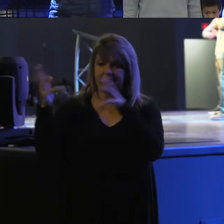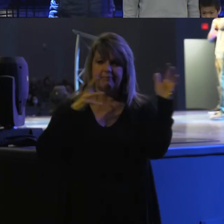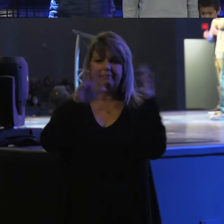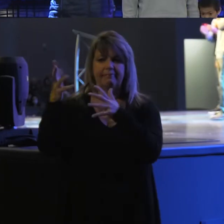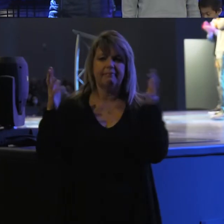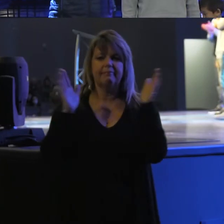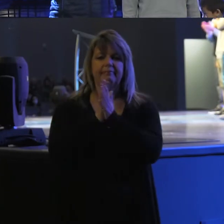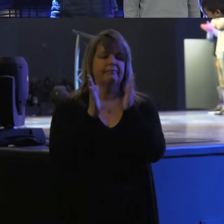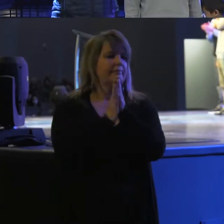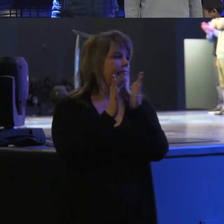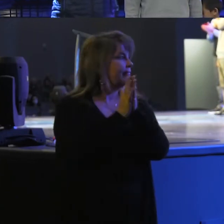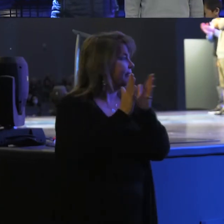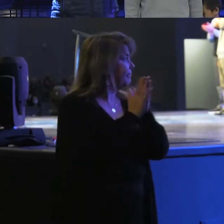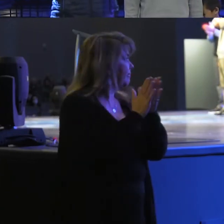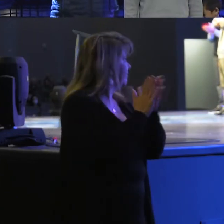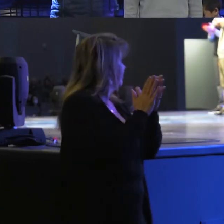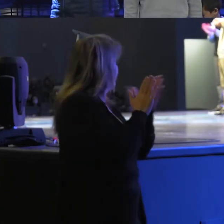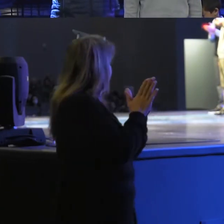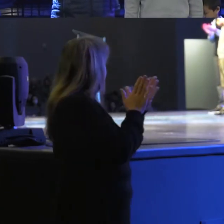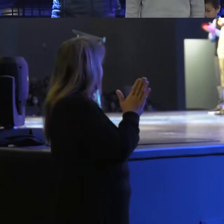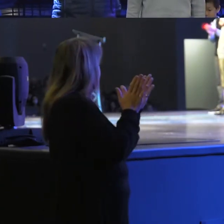Amen.